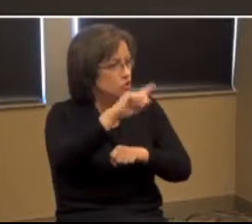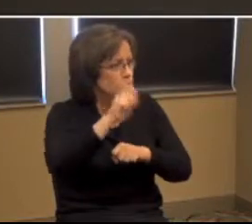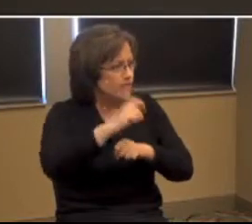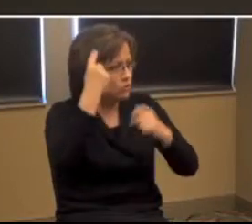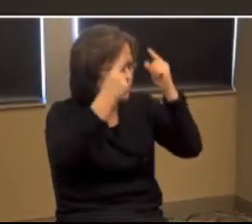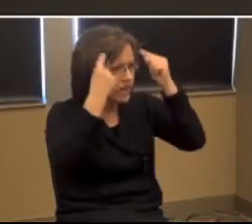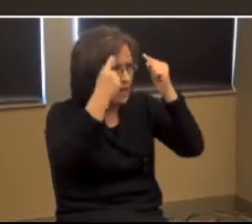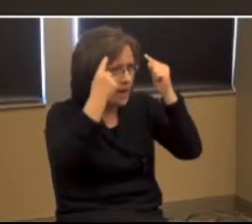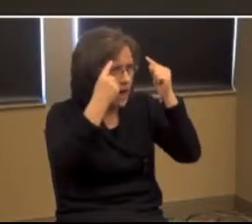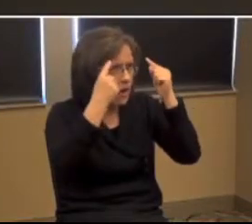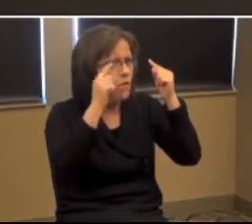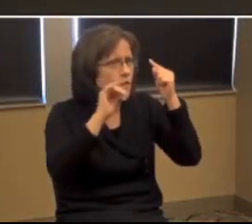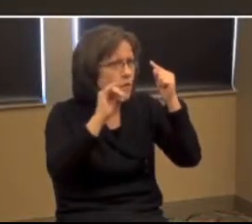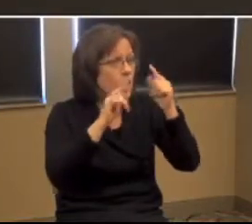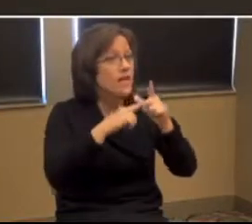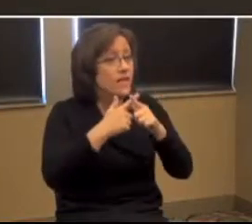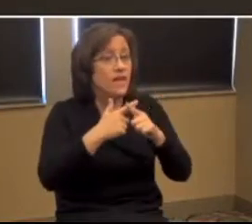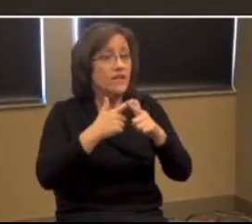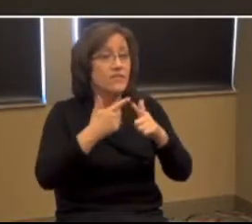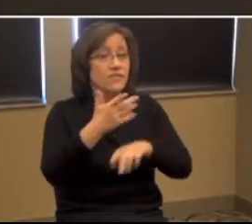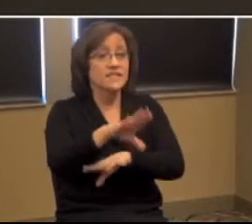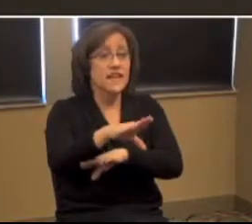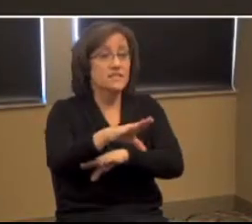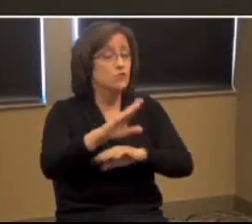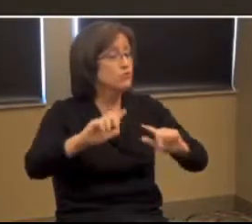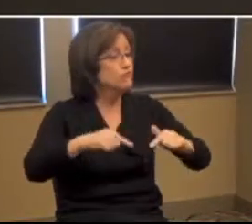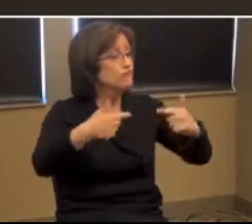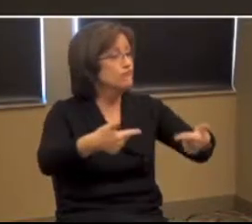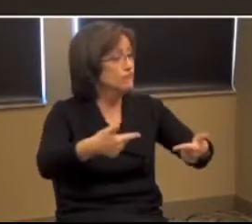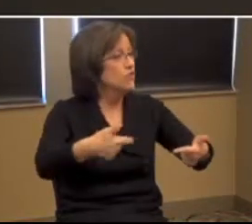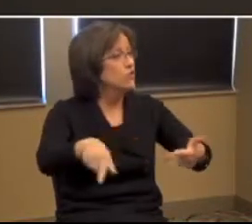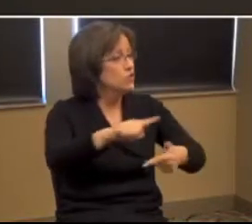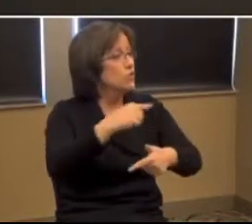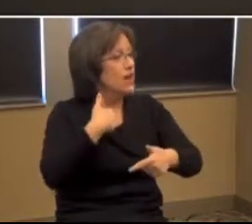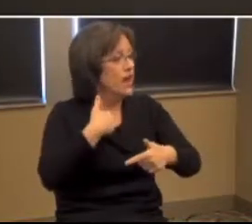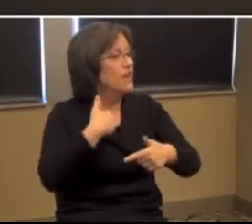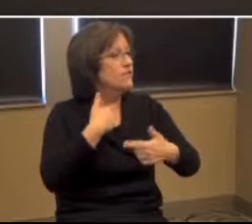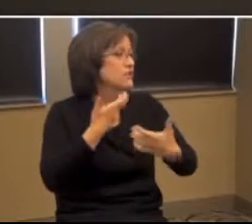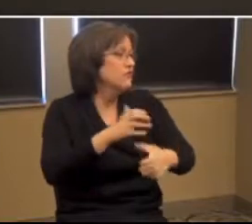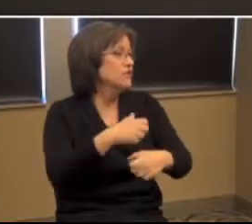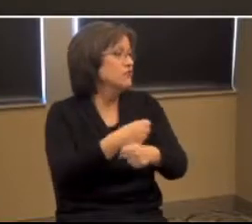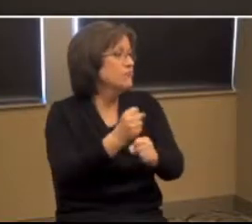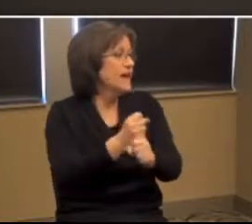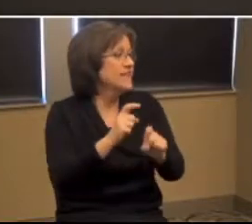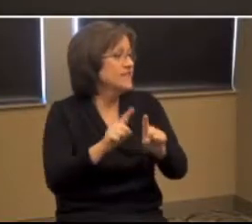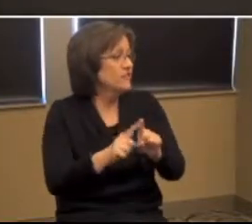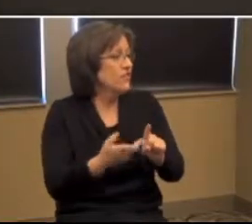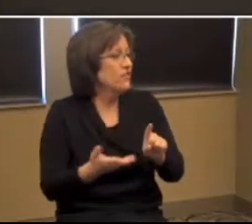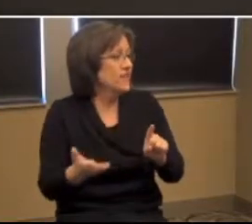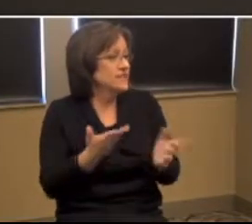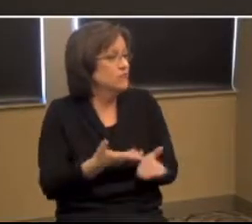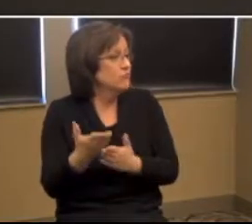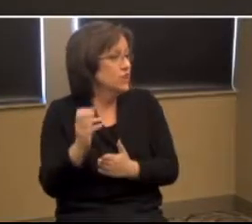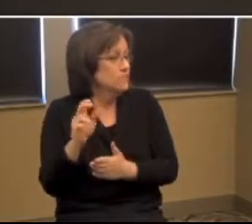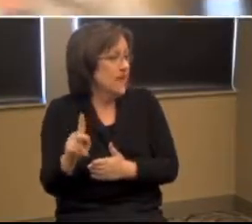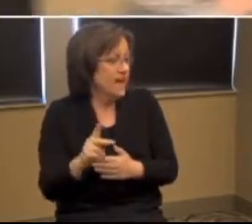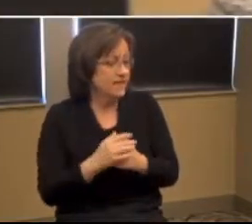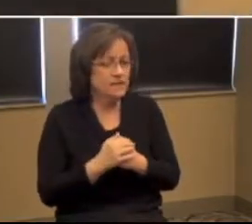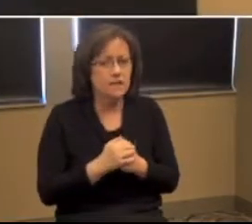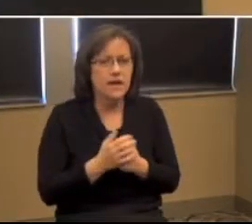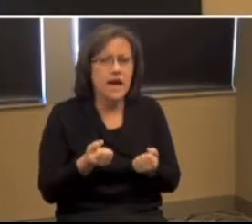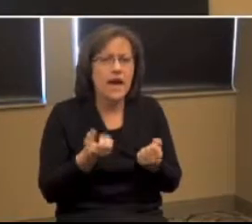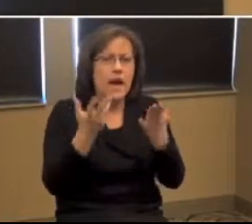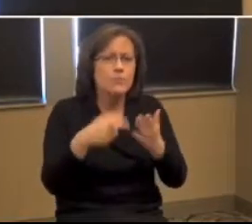get the chance to make different tasks and different systems to bring home. Sound good? How many of you are familiar